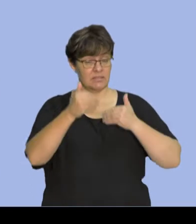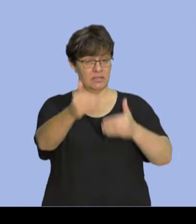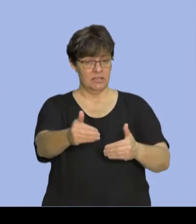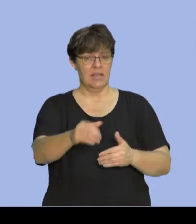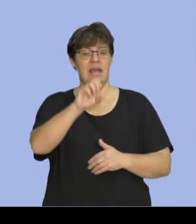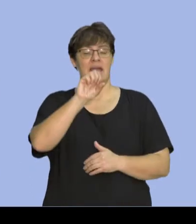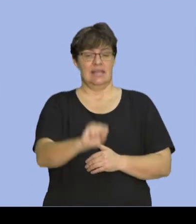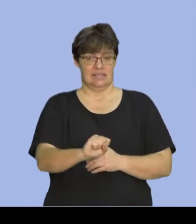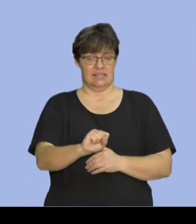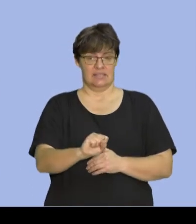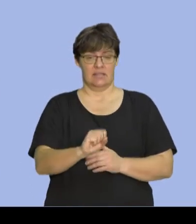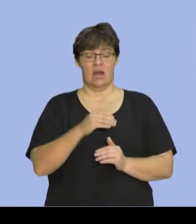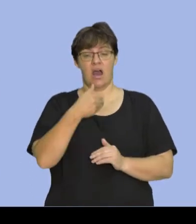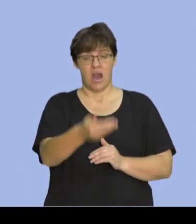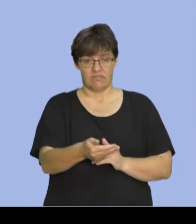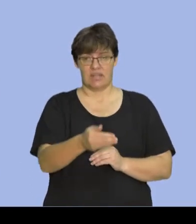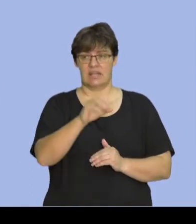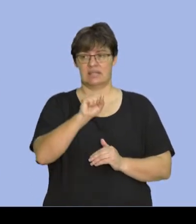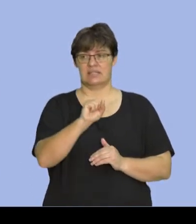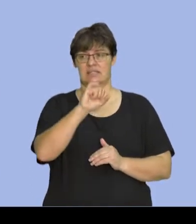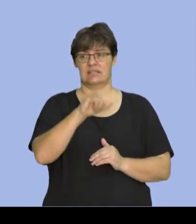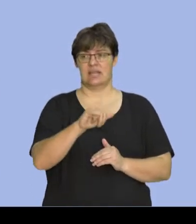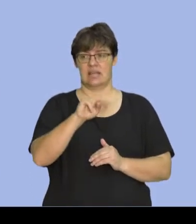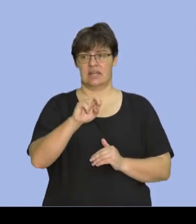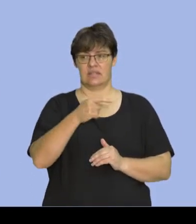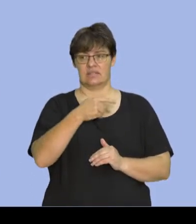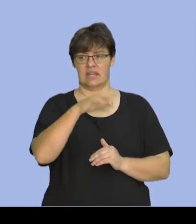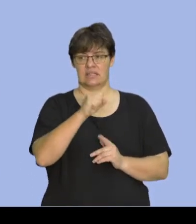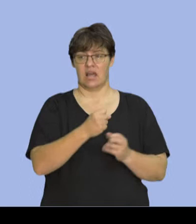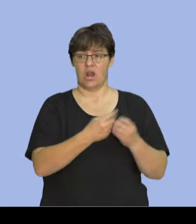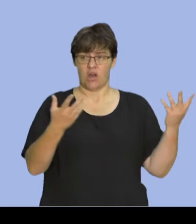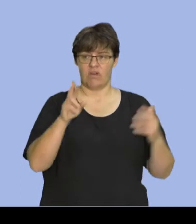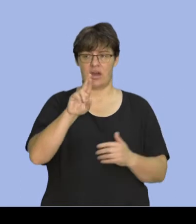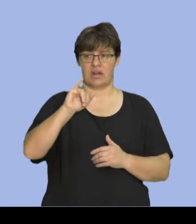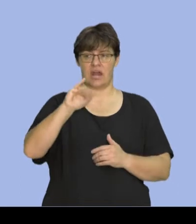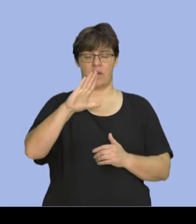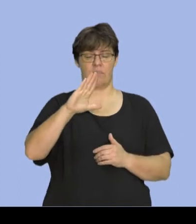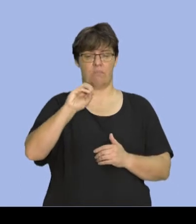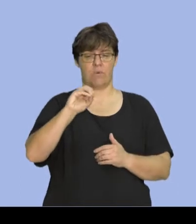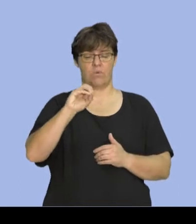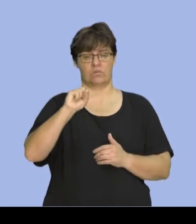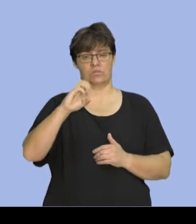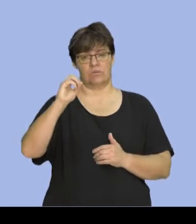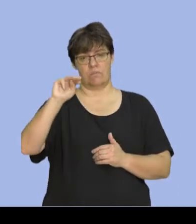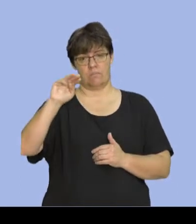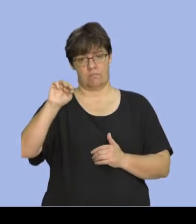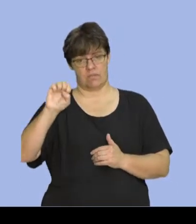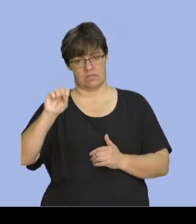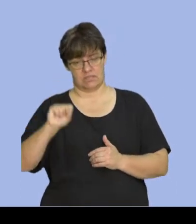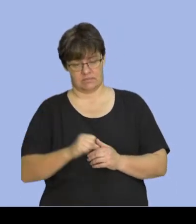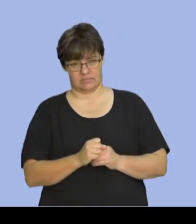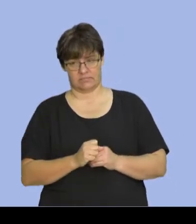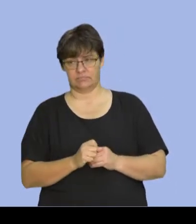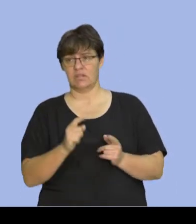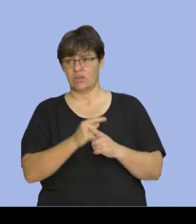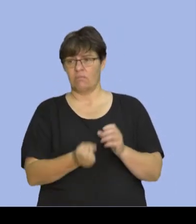phase, after synthesizing enough of ribosomes. So it would have produced the organelles, the mitochondria, as